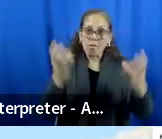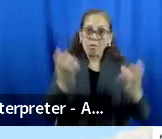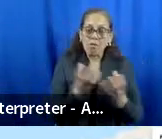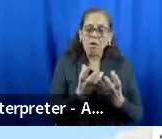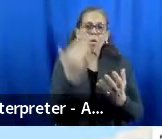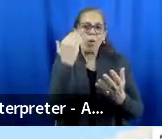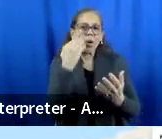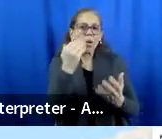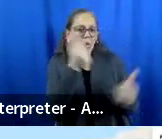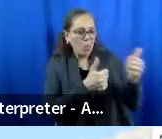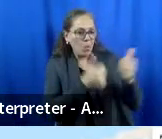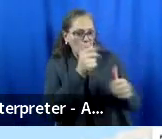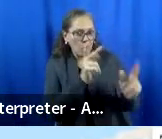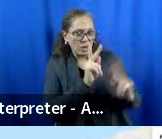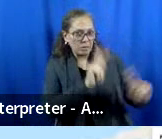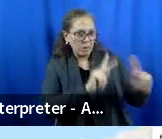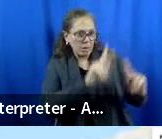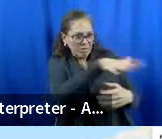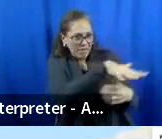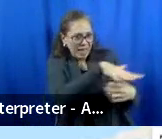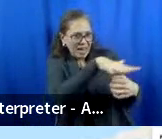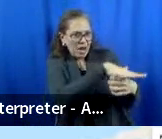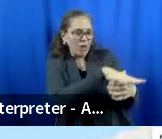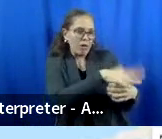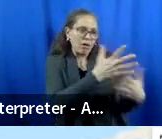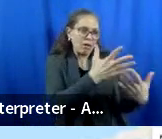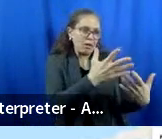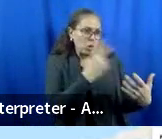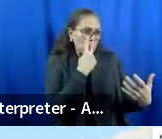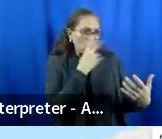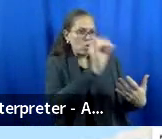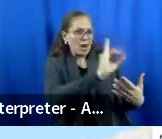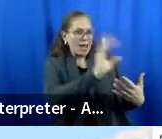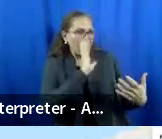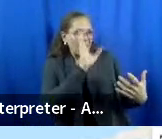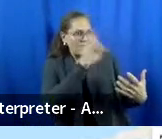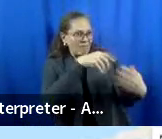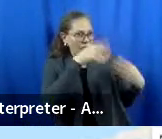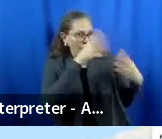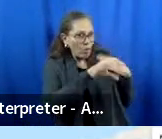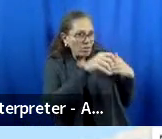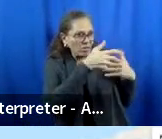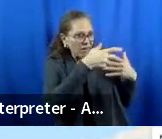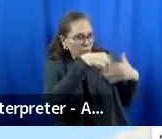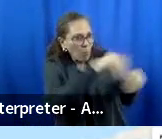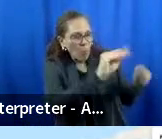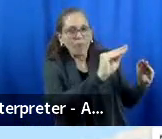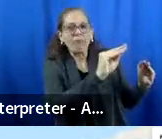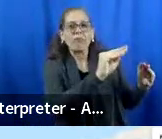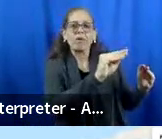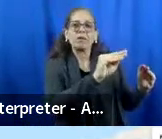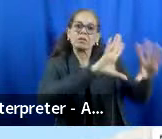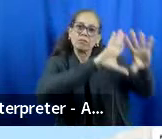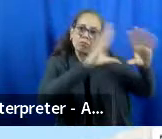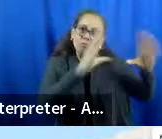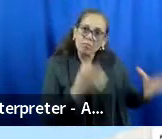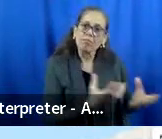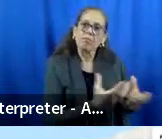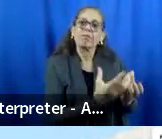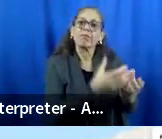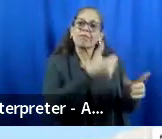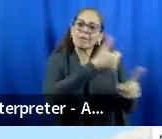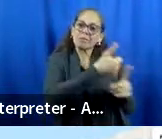vulnerability for a neighborhood. So on the right is a map showing that overall population